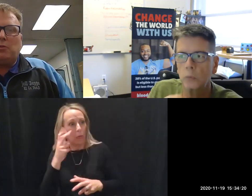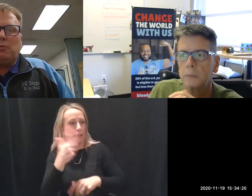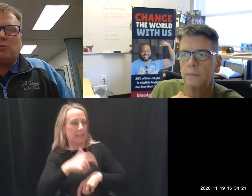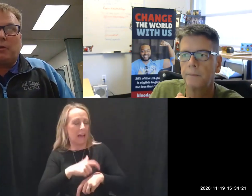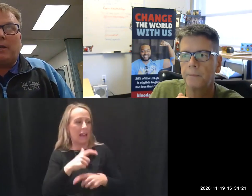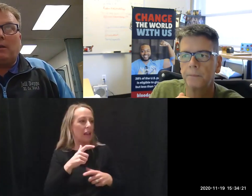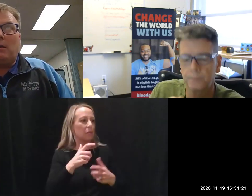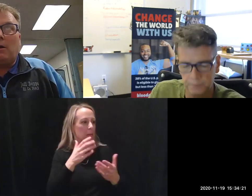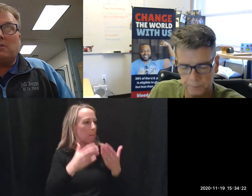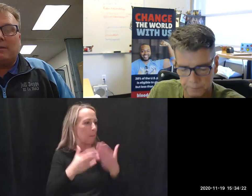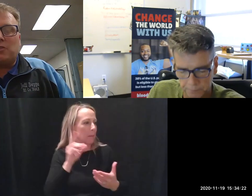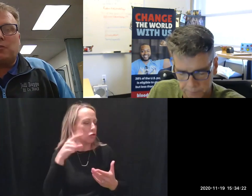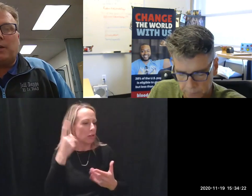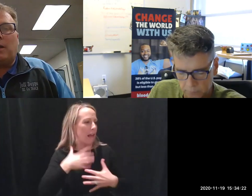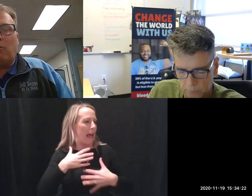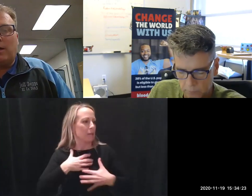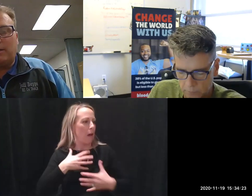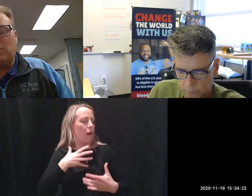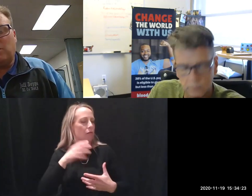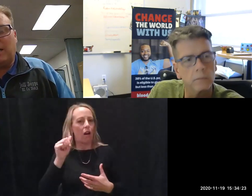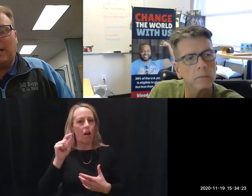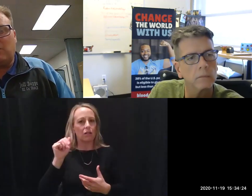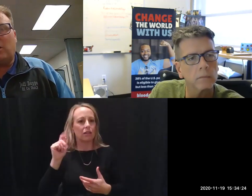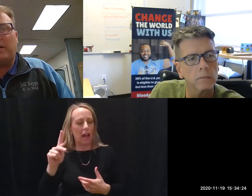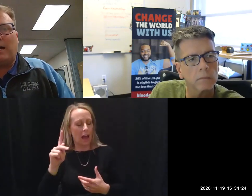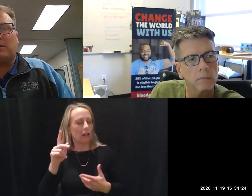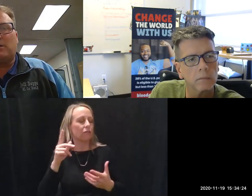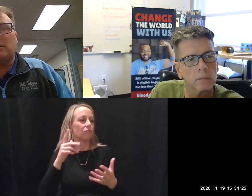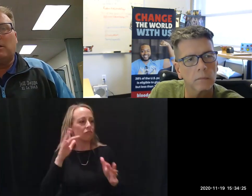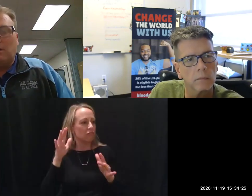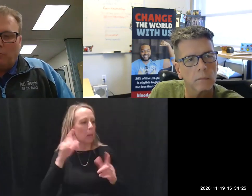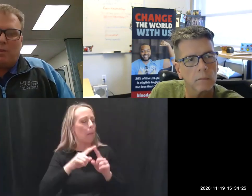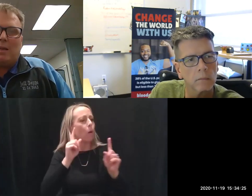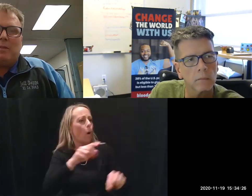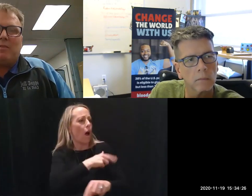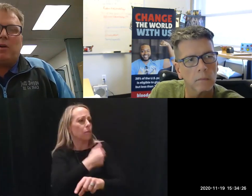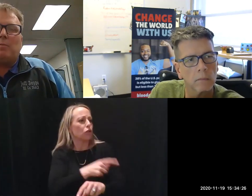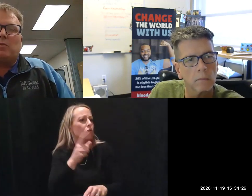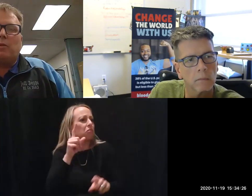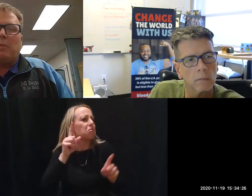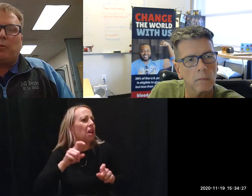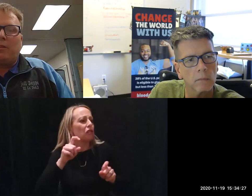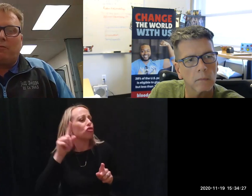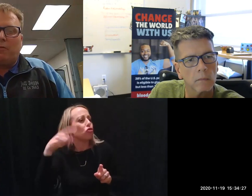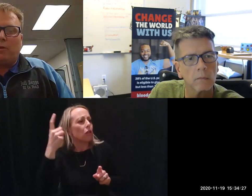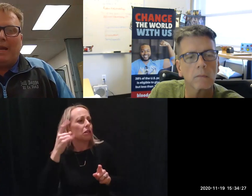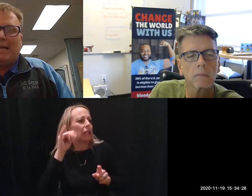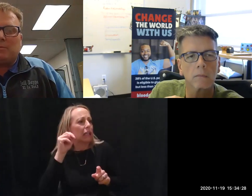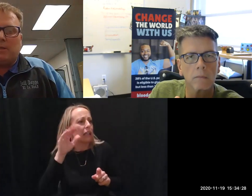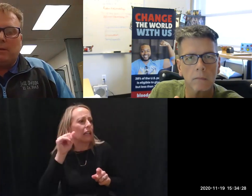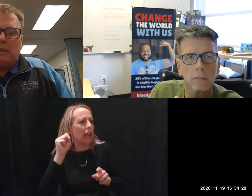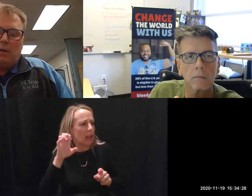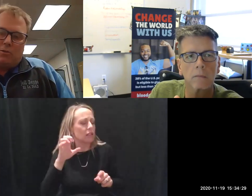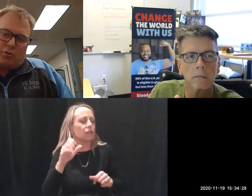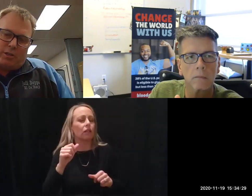down to Trinity on 7th Street and I walk in and just said, hey, I talked to my doctor. We think I'm having problems with my breathing, with my